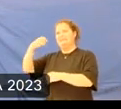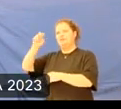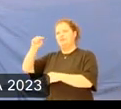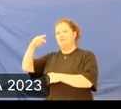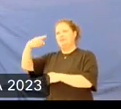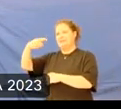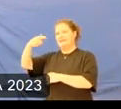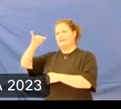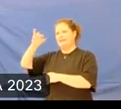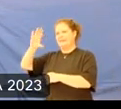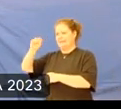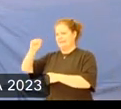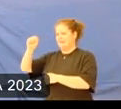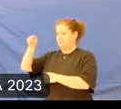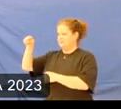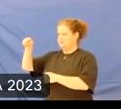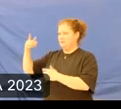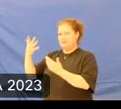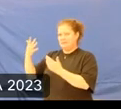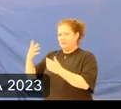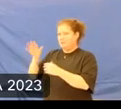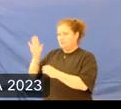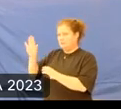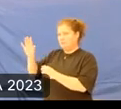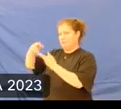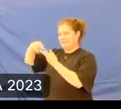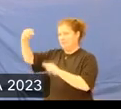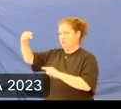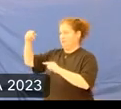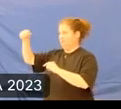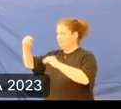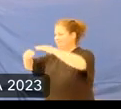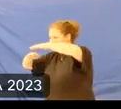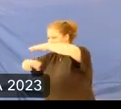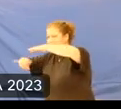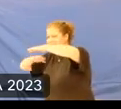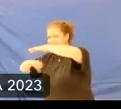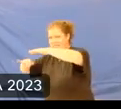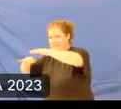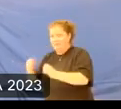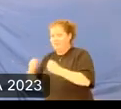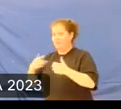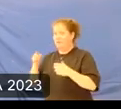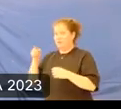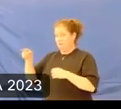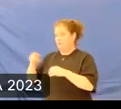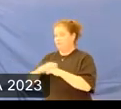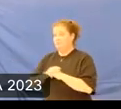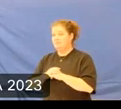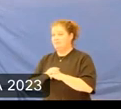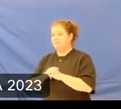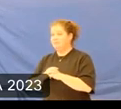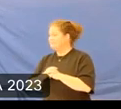we're dealing also here with the possibility, which goes back to early thinkers in pragmatics. Is there a possibility of a